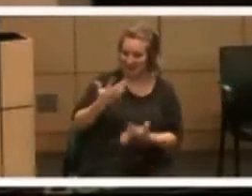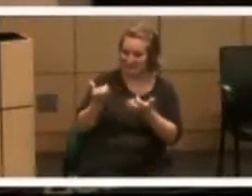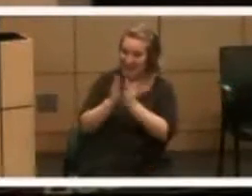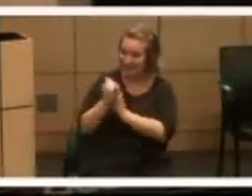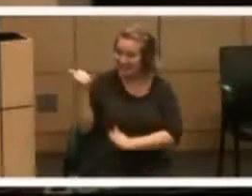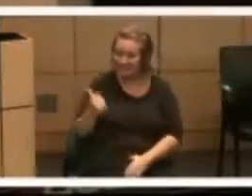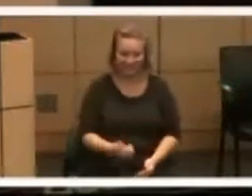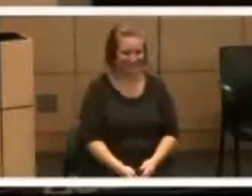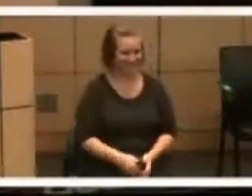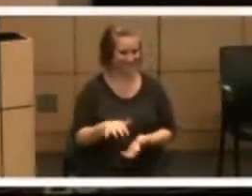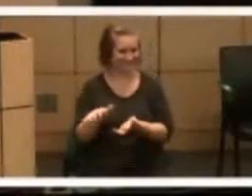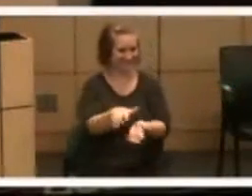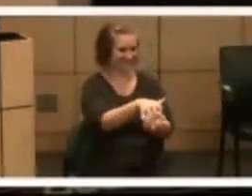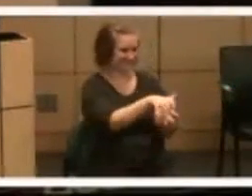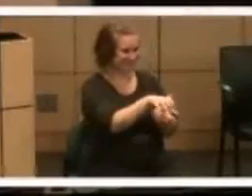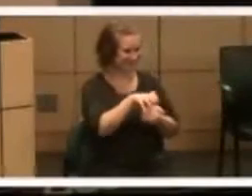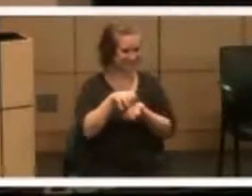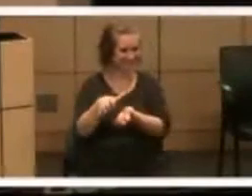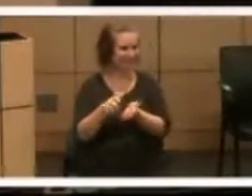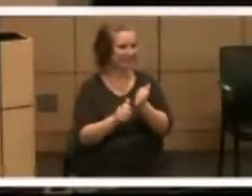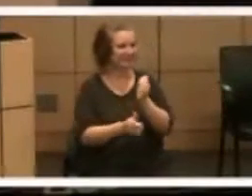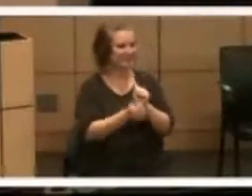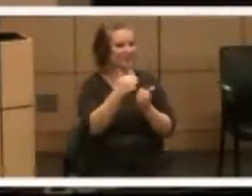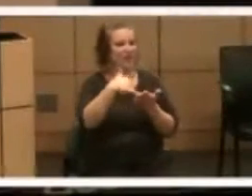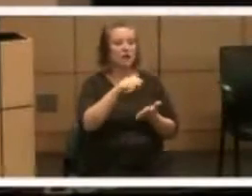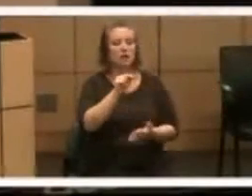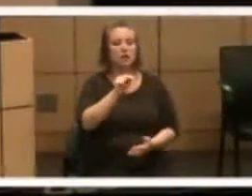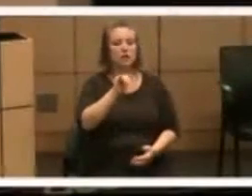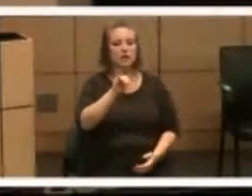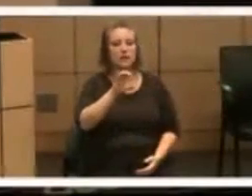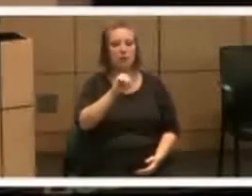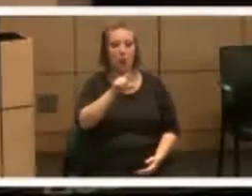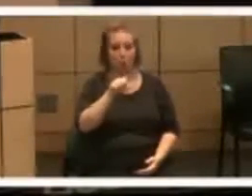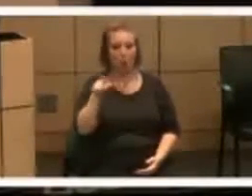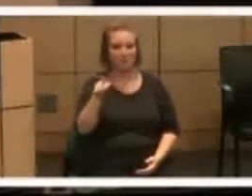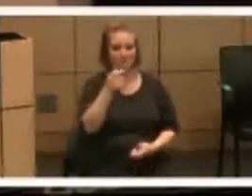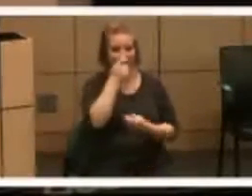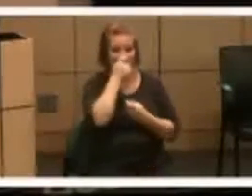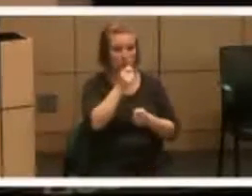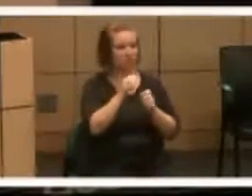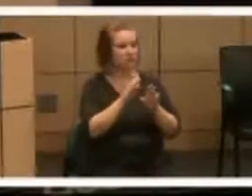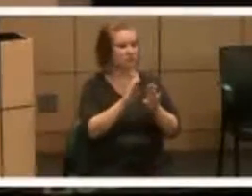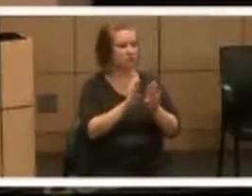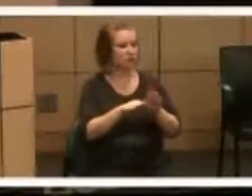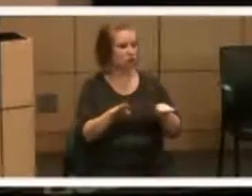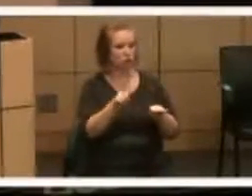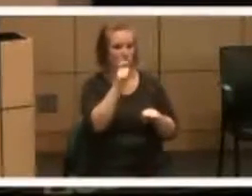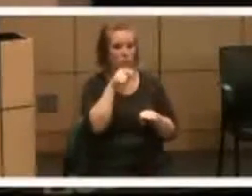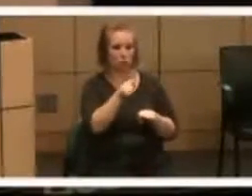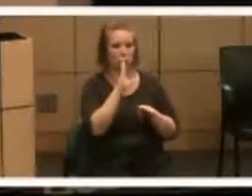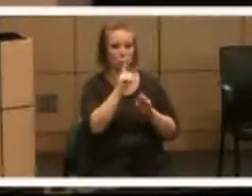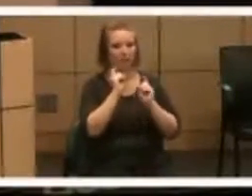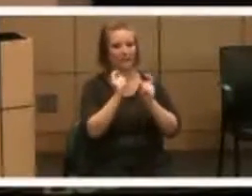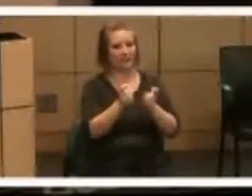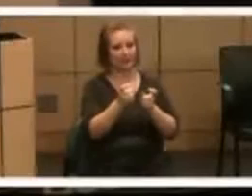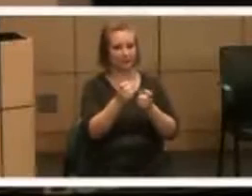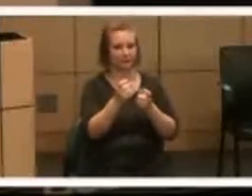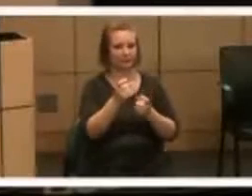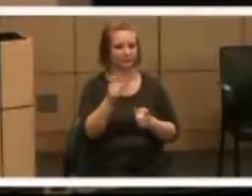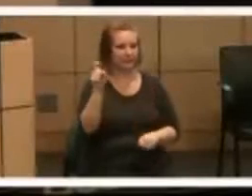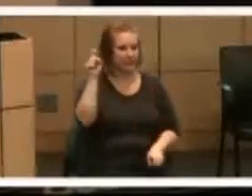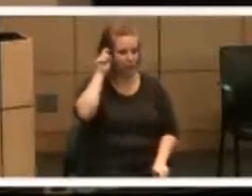yeah. So most of the studies, so Nicole has this real interest in children who you might be able to apply amplification, acoustic hearing